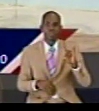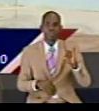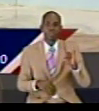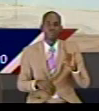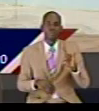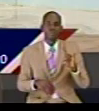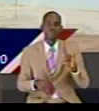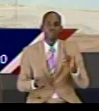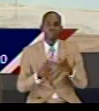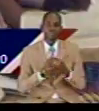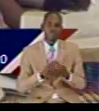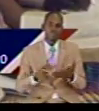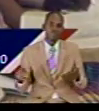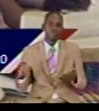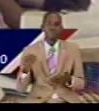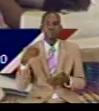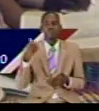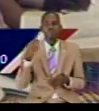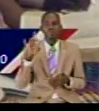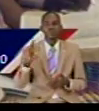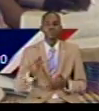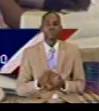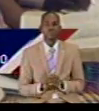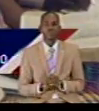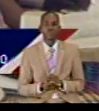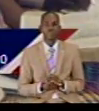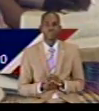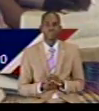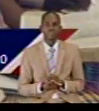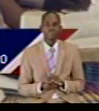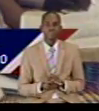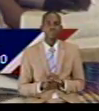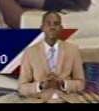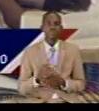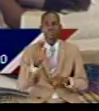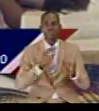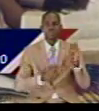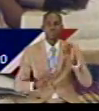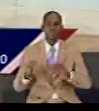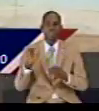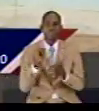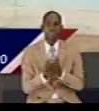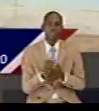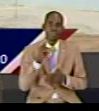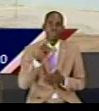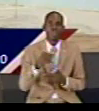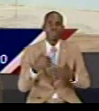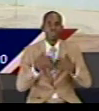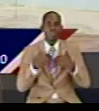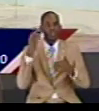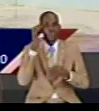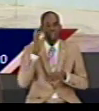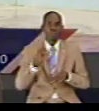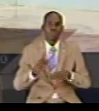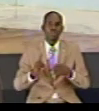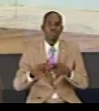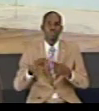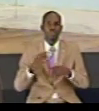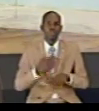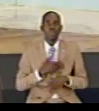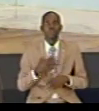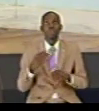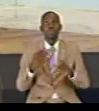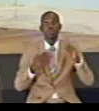from verse 18. Oh, that thou art hearkened unto my